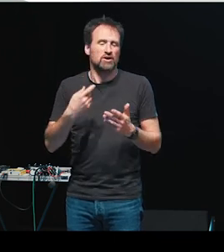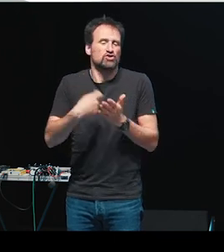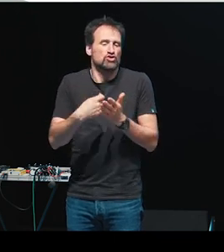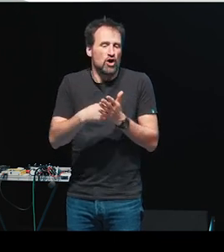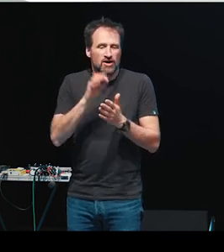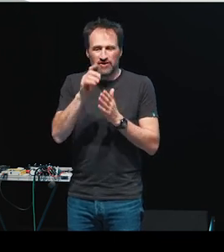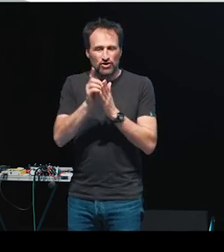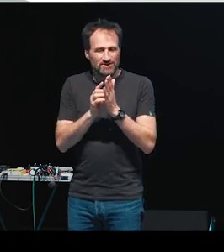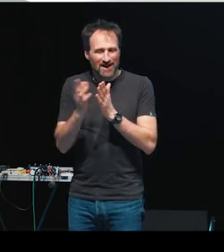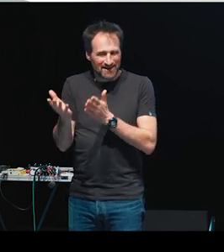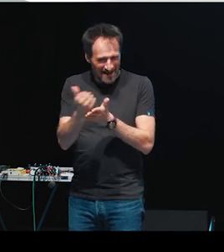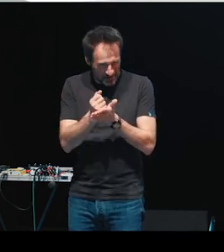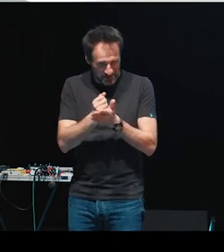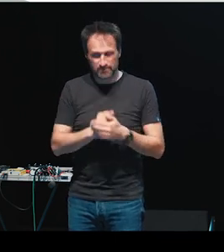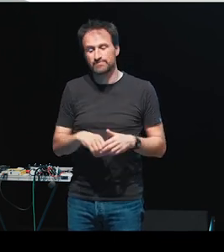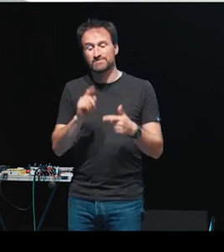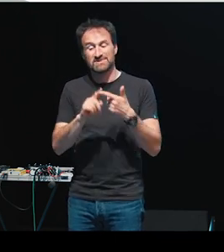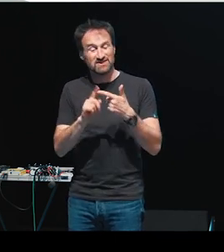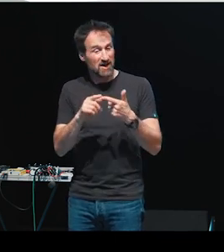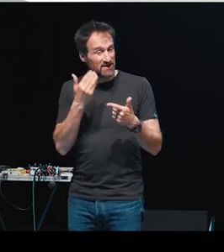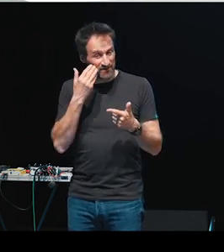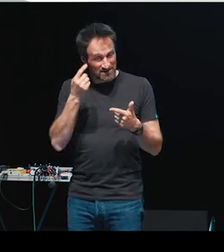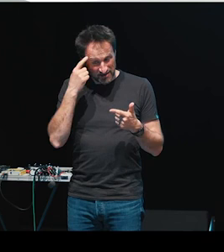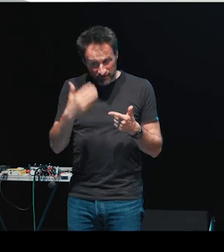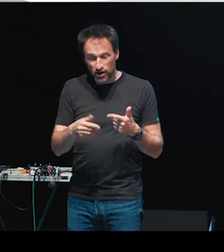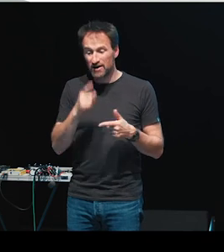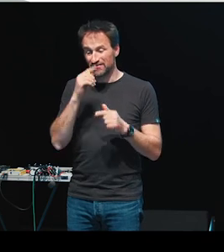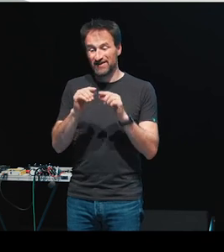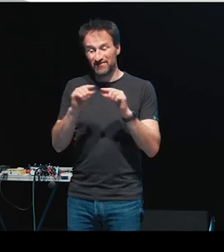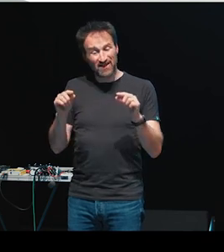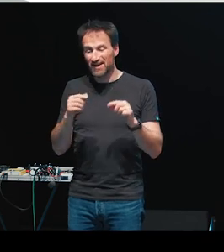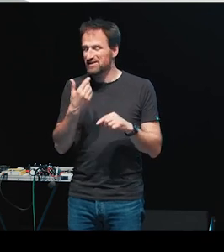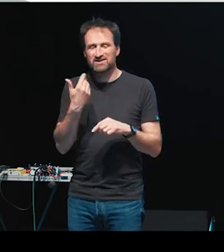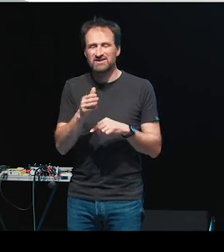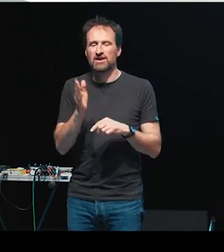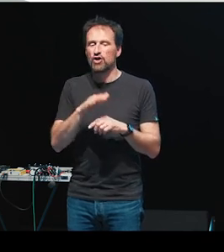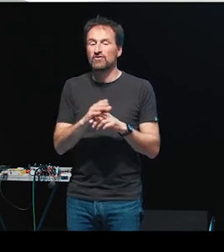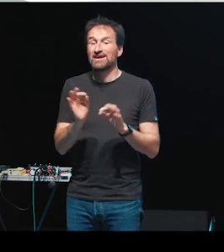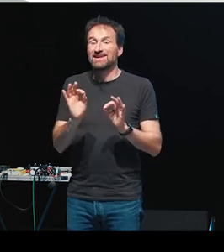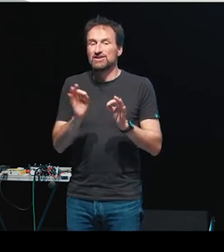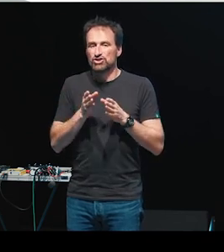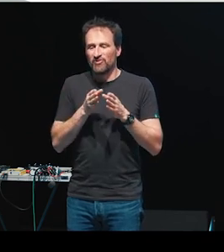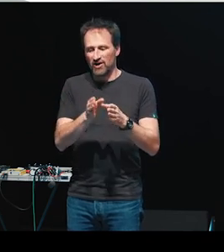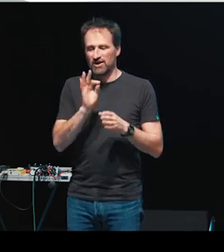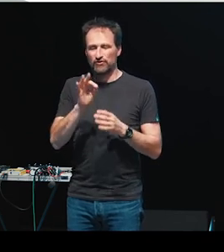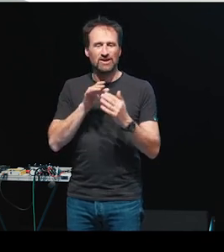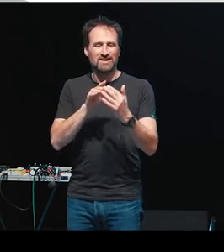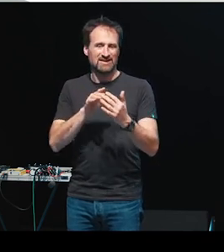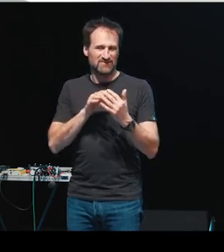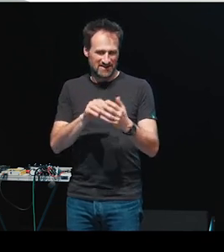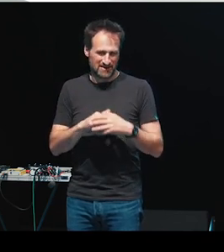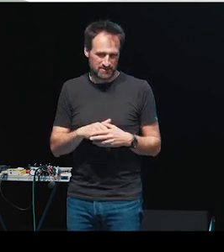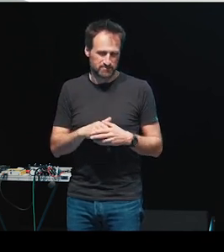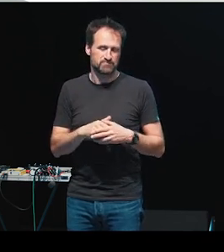second one is when a field is not on the critical path for interactivity. Maybe it's the comment section of your app or something else that's not